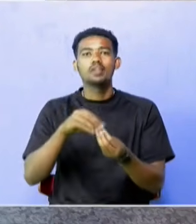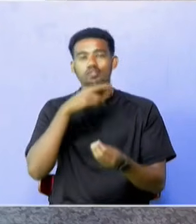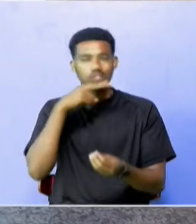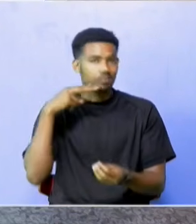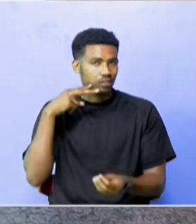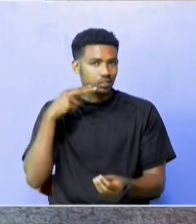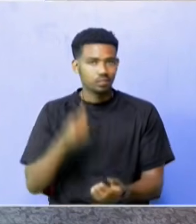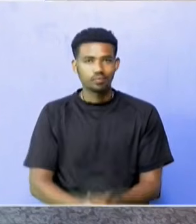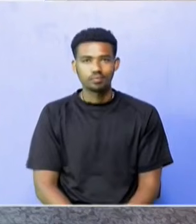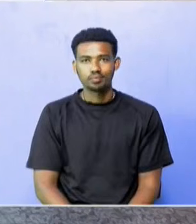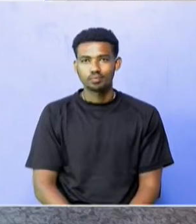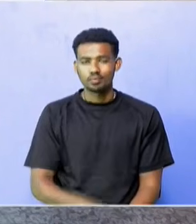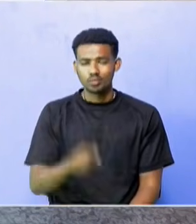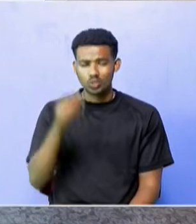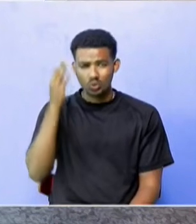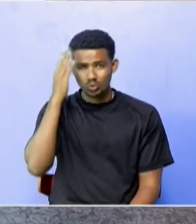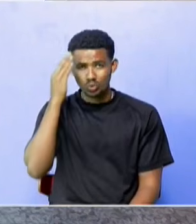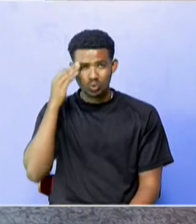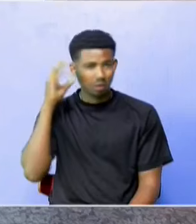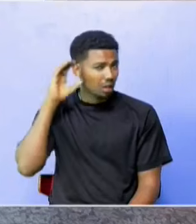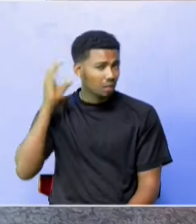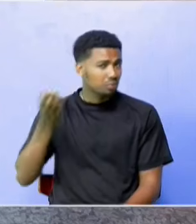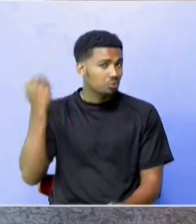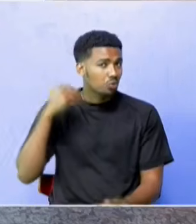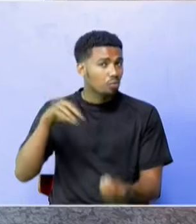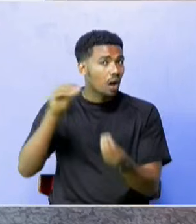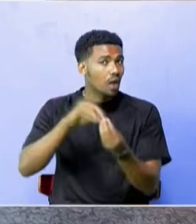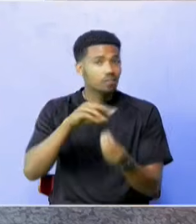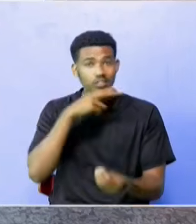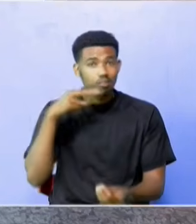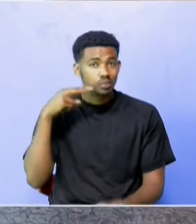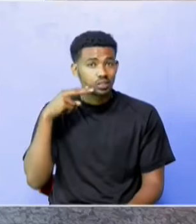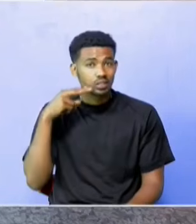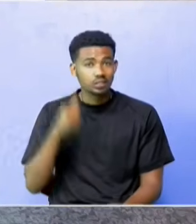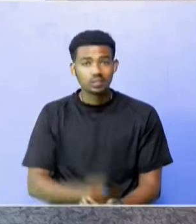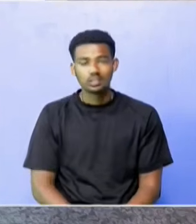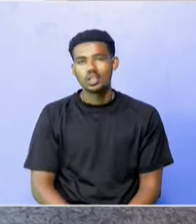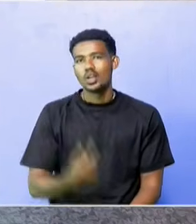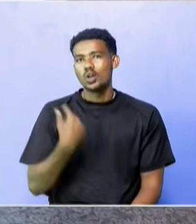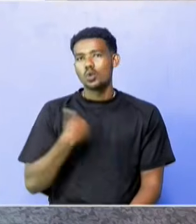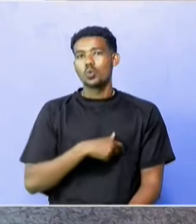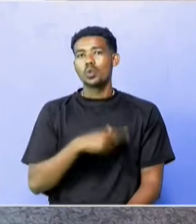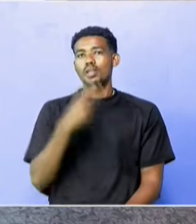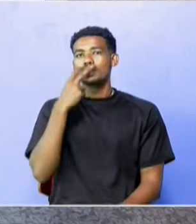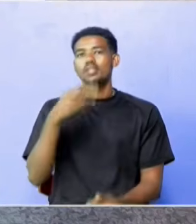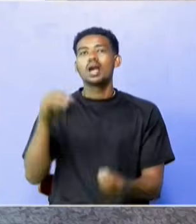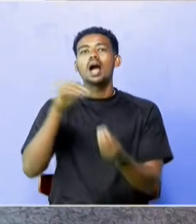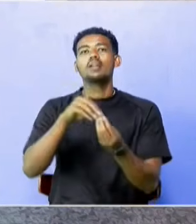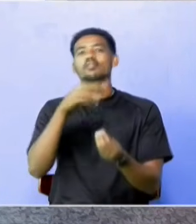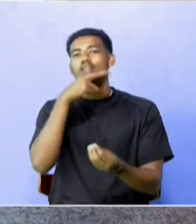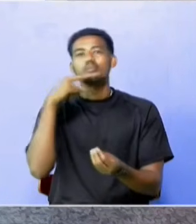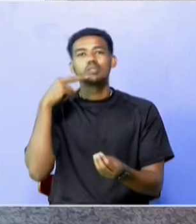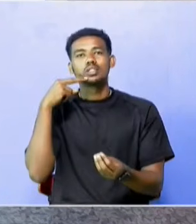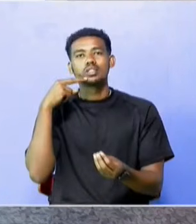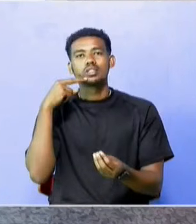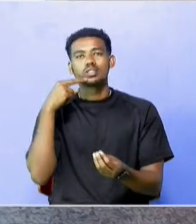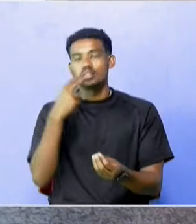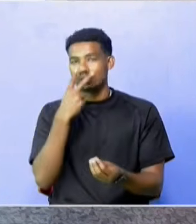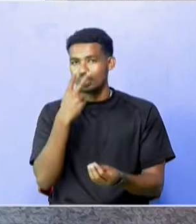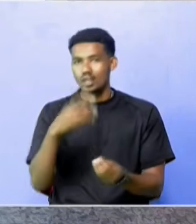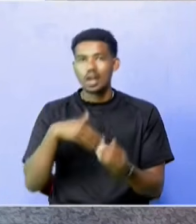adverbs? Okay, we will start with that. Okay, we see what adverbs are, and then we go to the